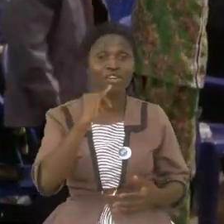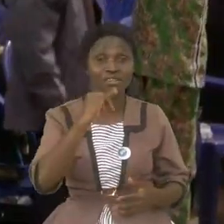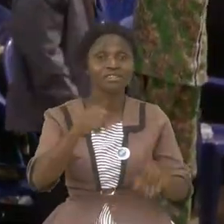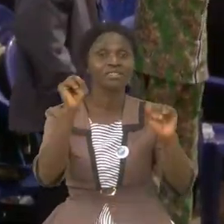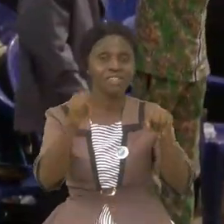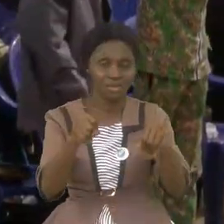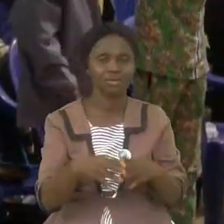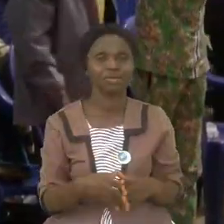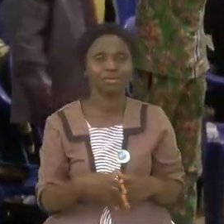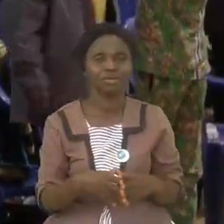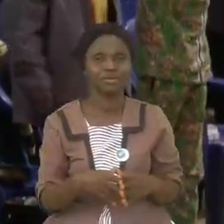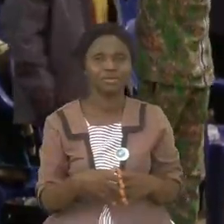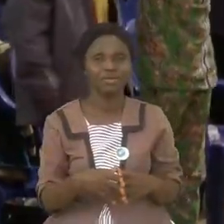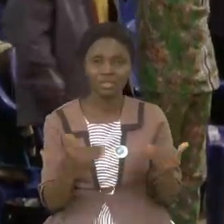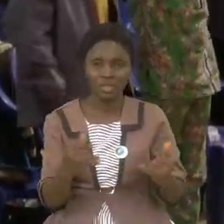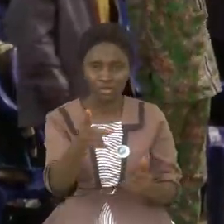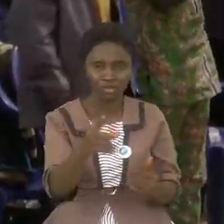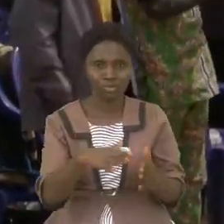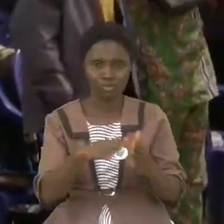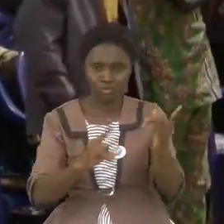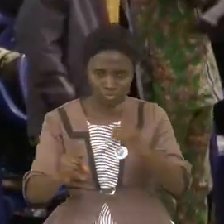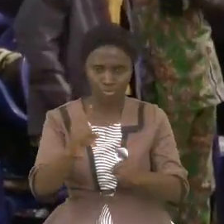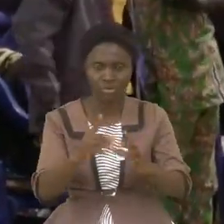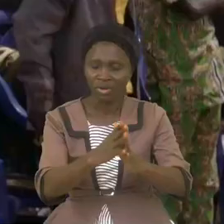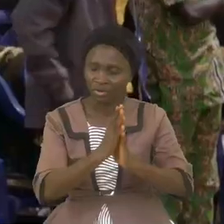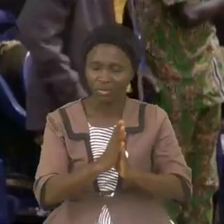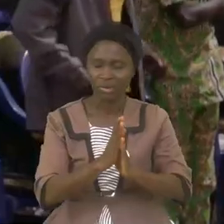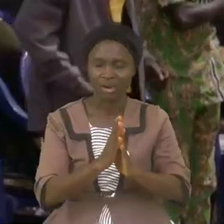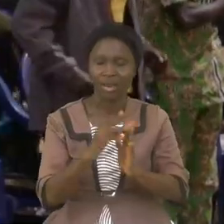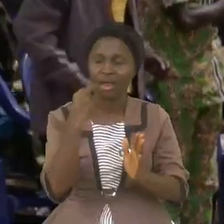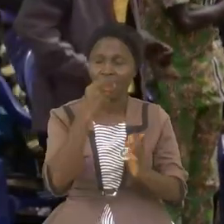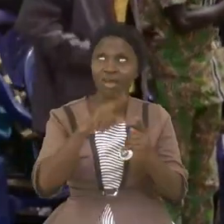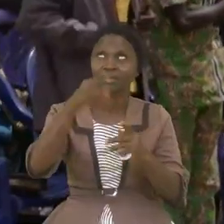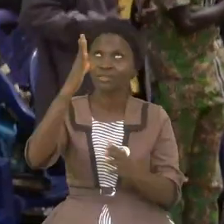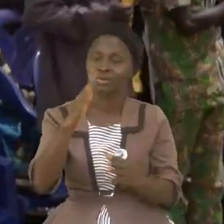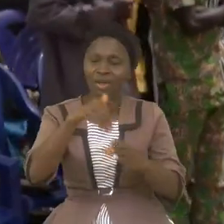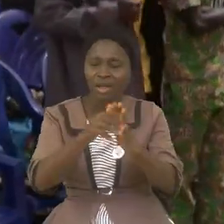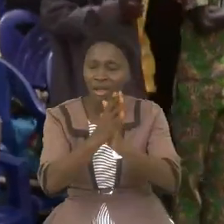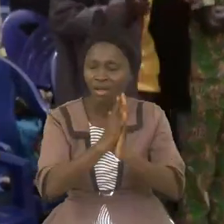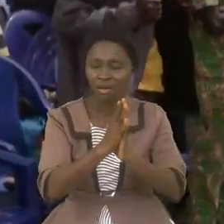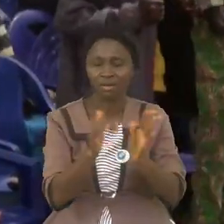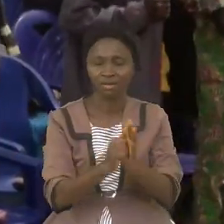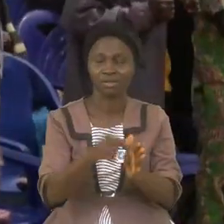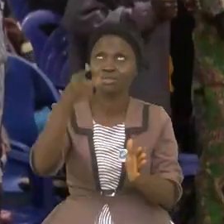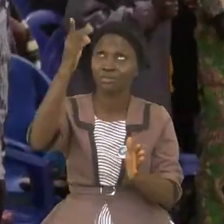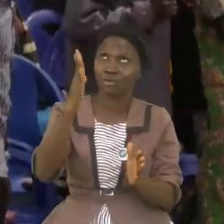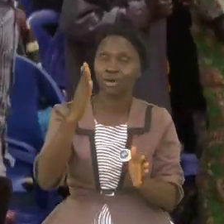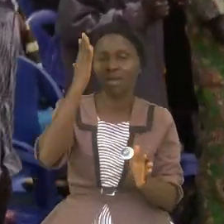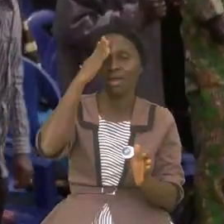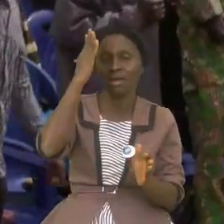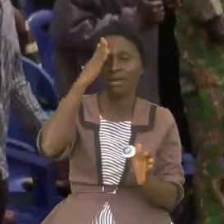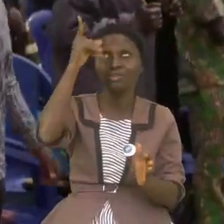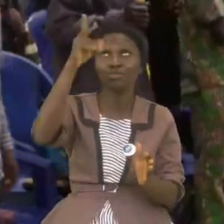is able. Open your mouth and talk to the Lord in prayer. That God, in His